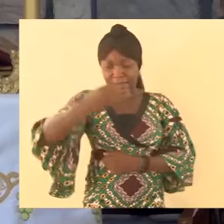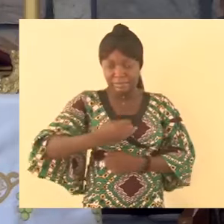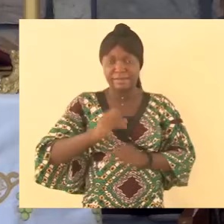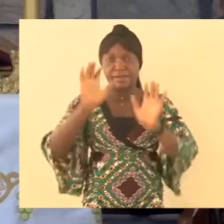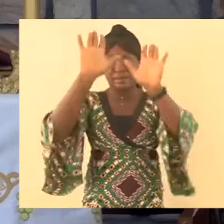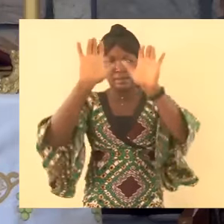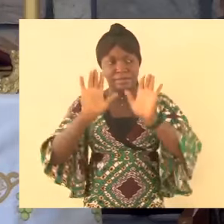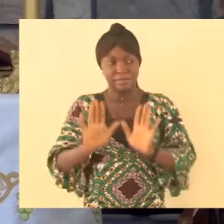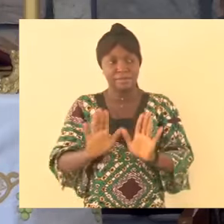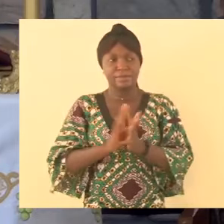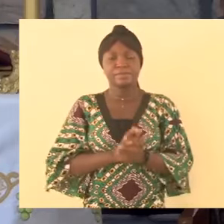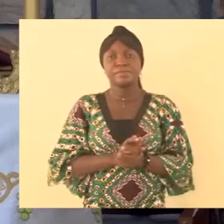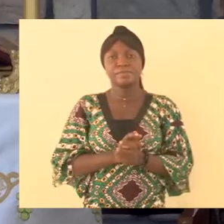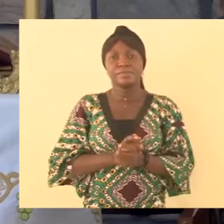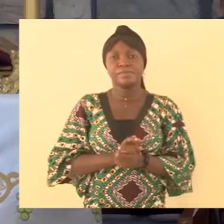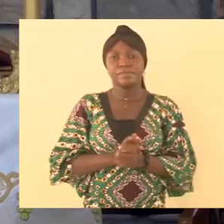invites a miracle.